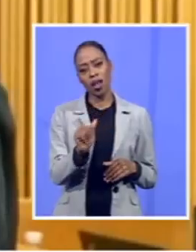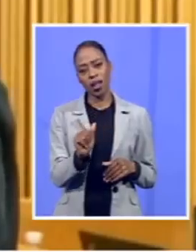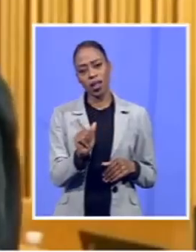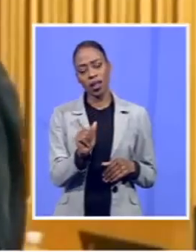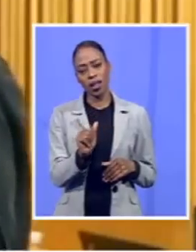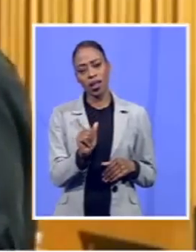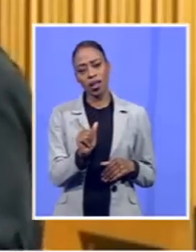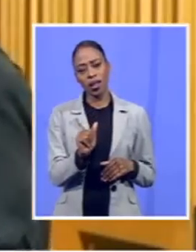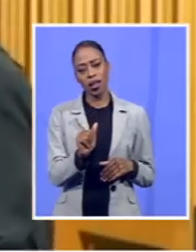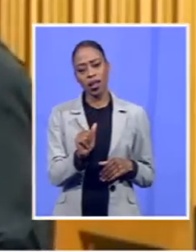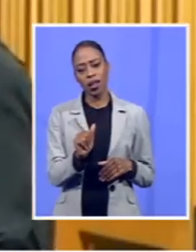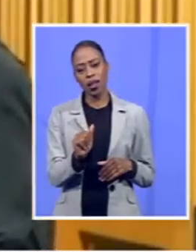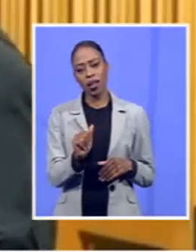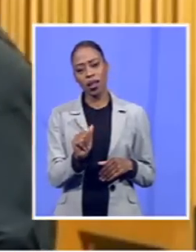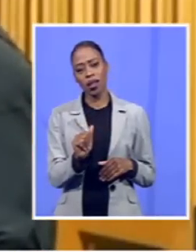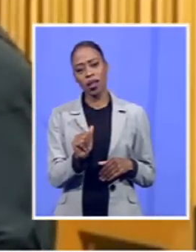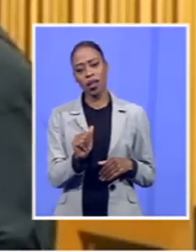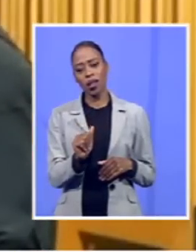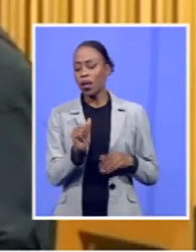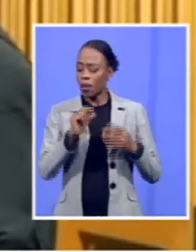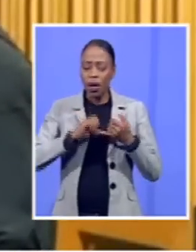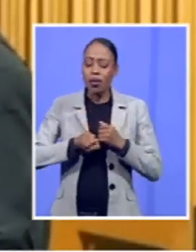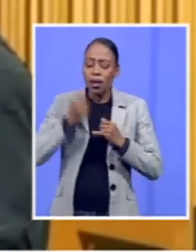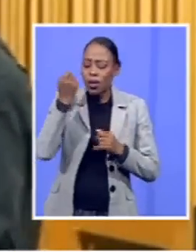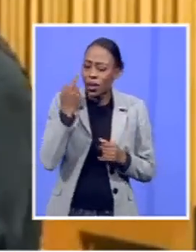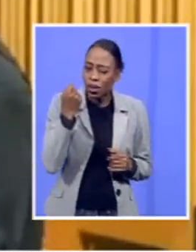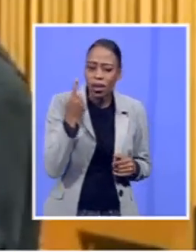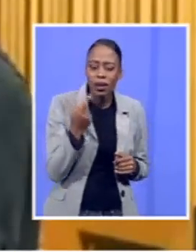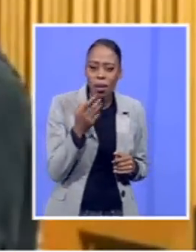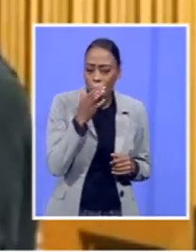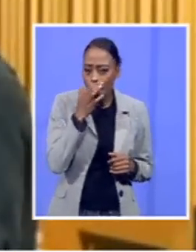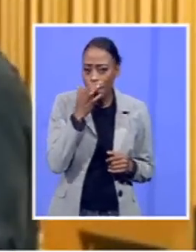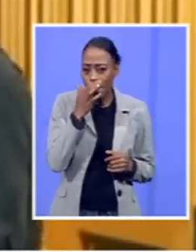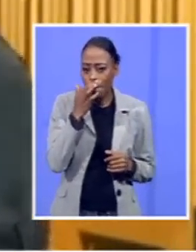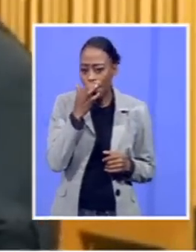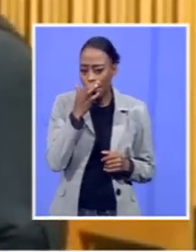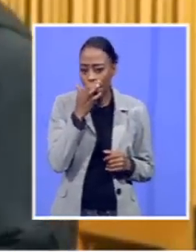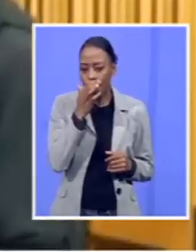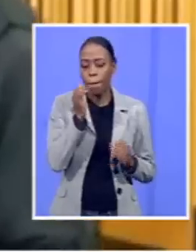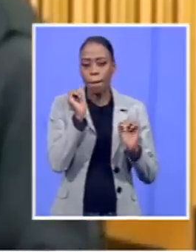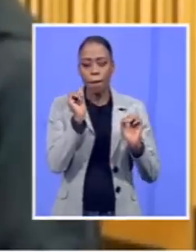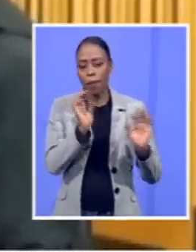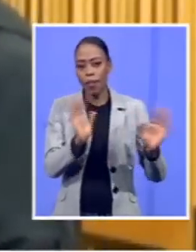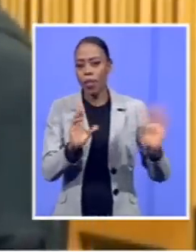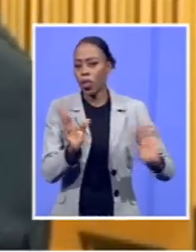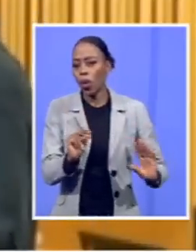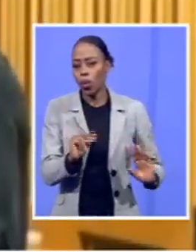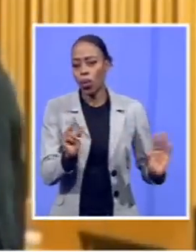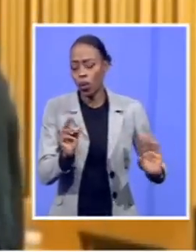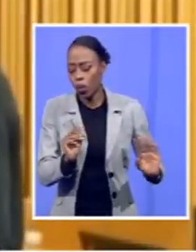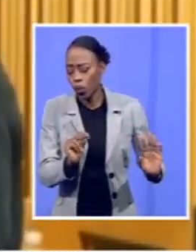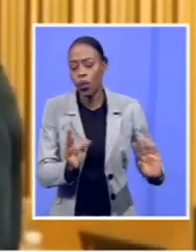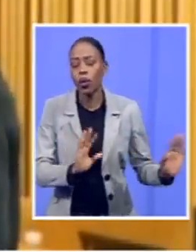1943A. no, because... No, I'm just trying to, Yeah. to understand. Just to understand the argument. No, it's the other way around.